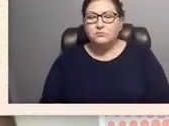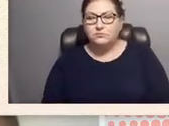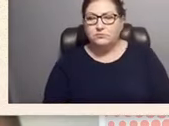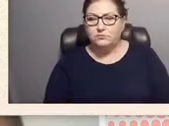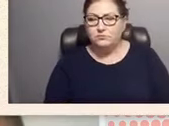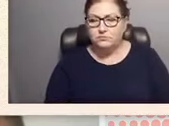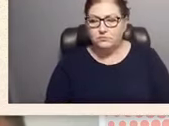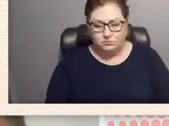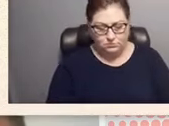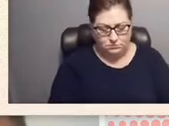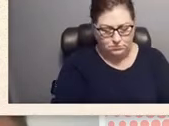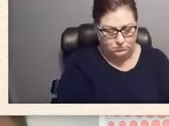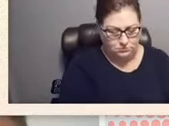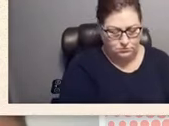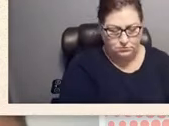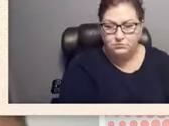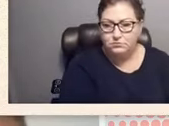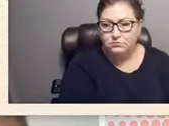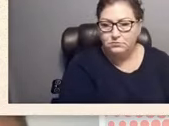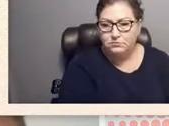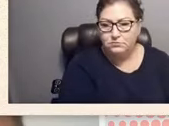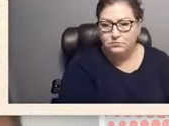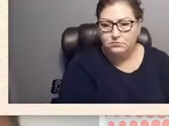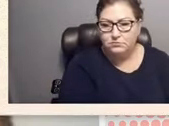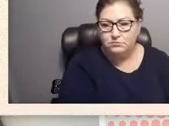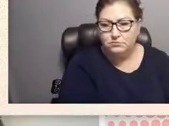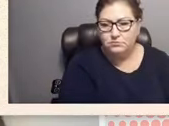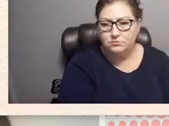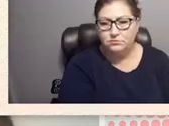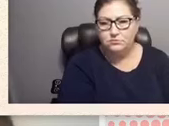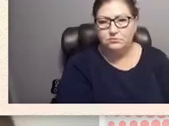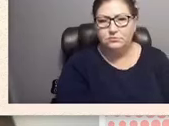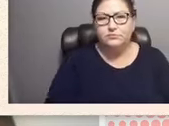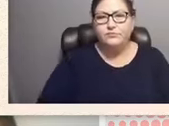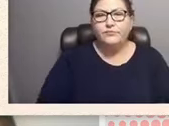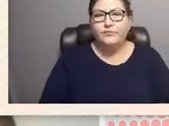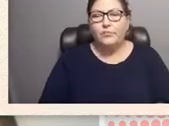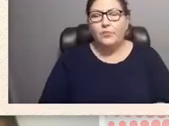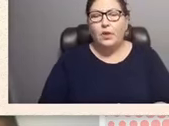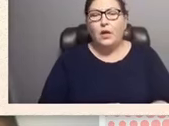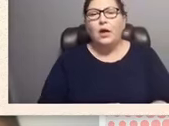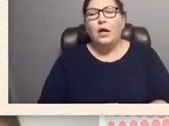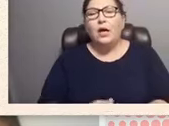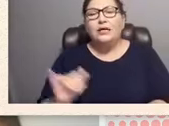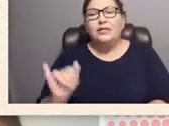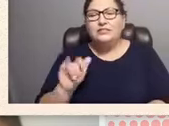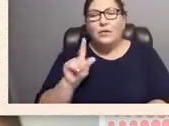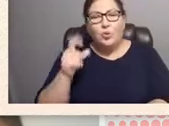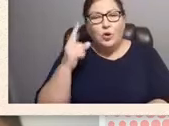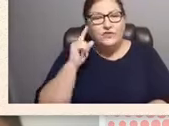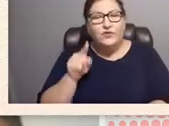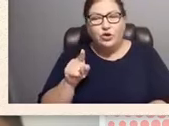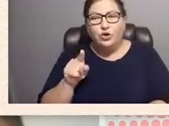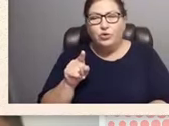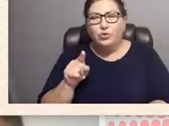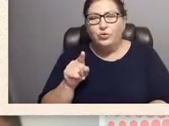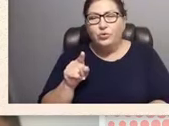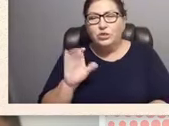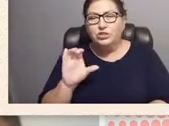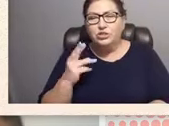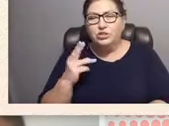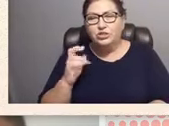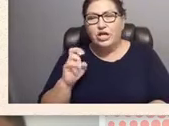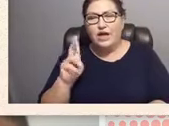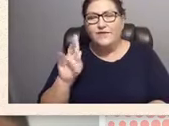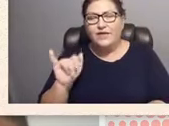Okay. Chevy, um, the same question will go for you. Was there any dynamic that was going on between